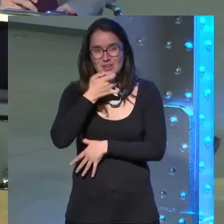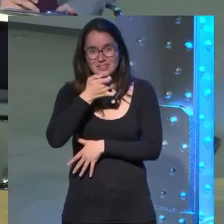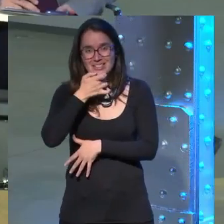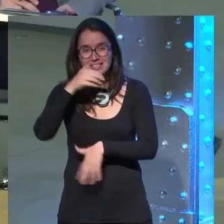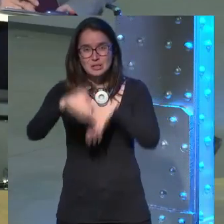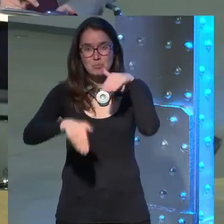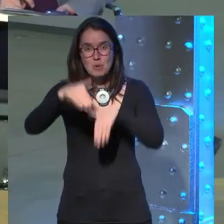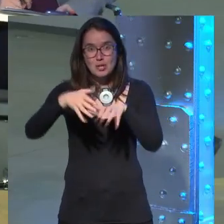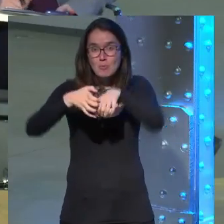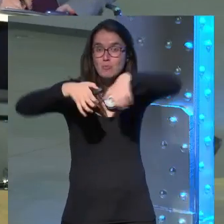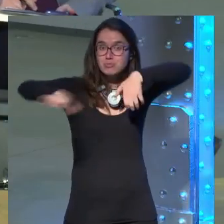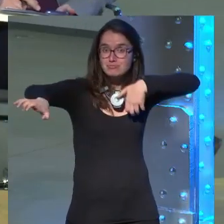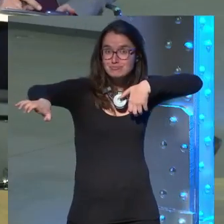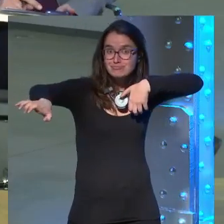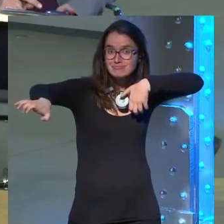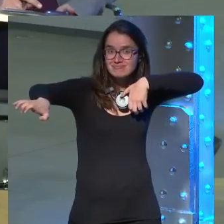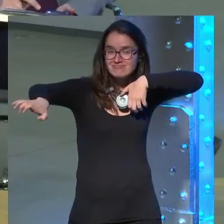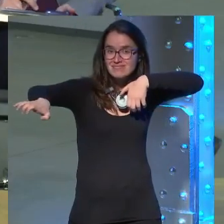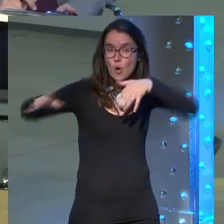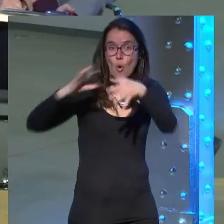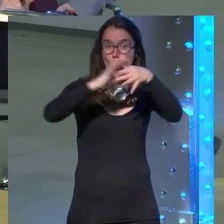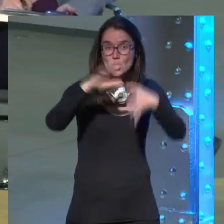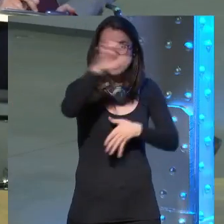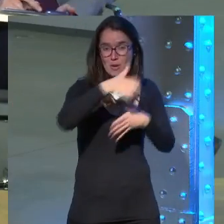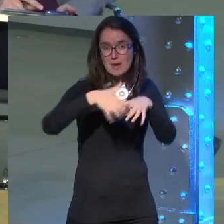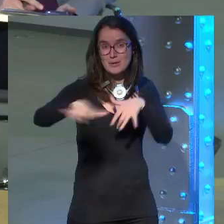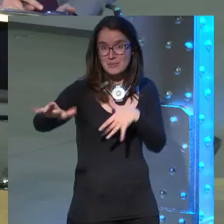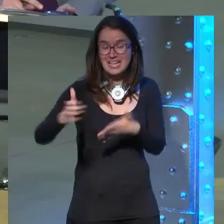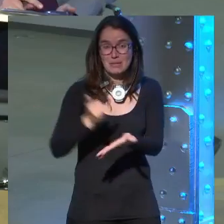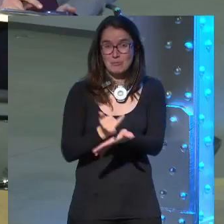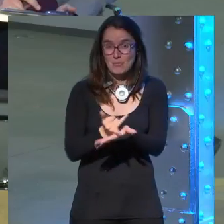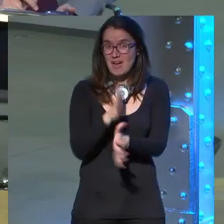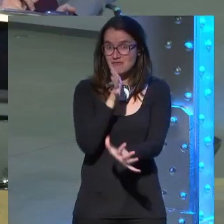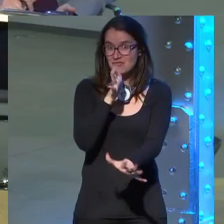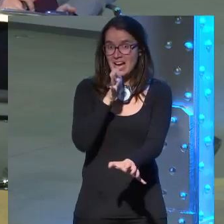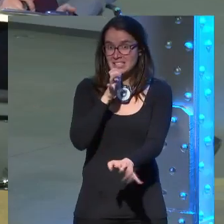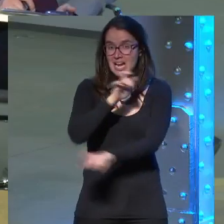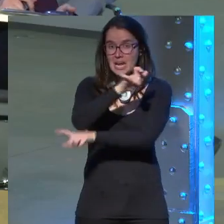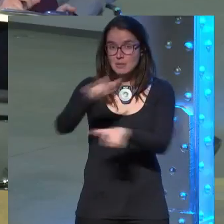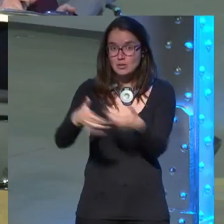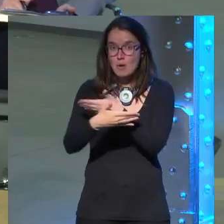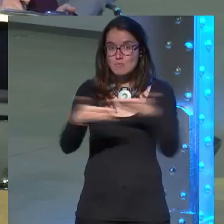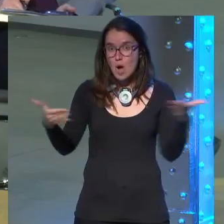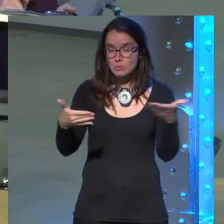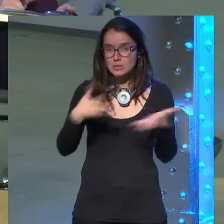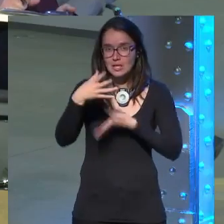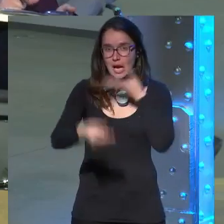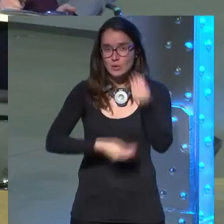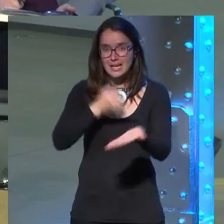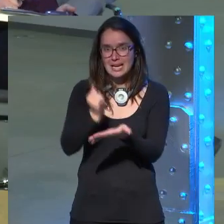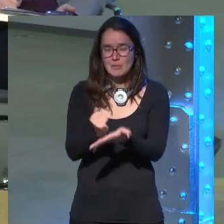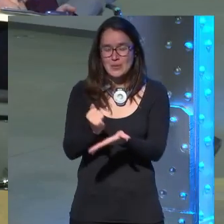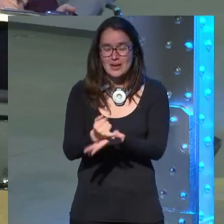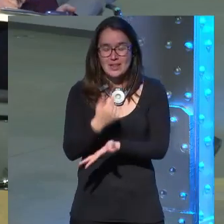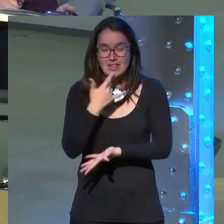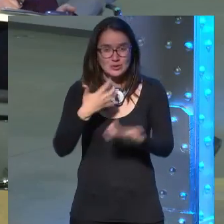This simulation has gone badly wrong, and the person who started running this simulation has said, oh, bugger this, and has just let